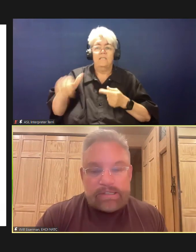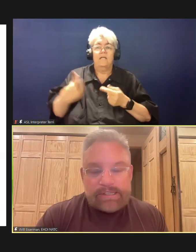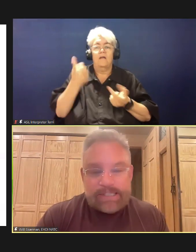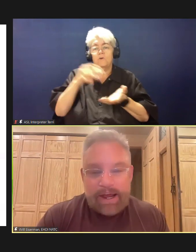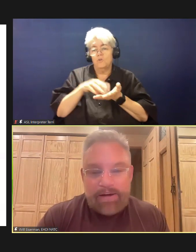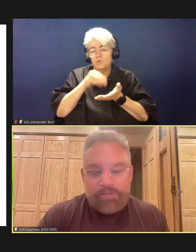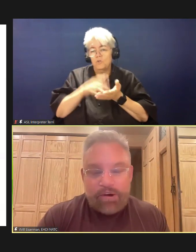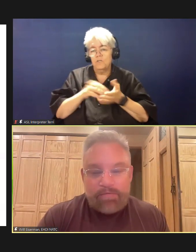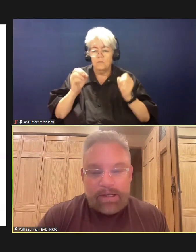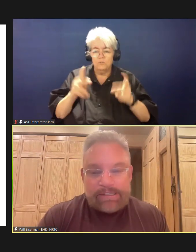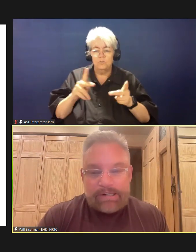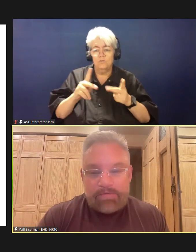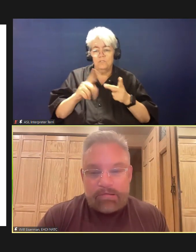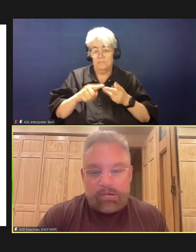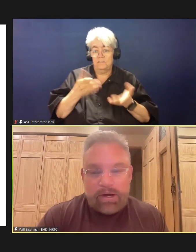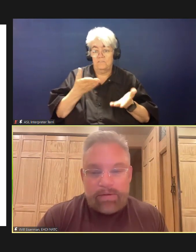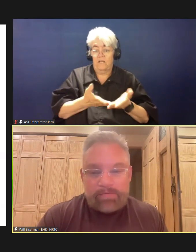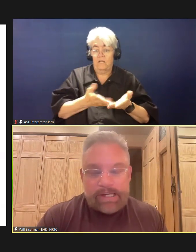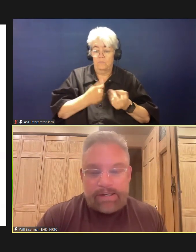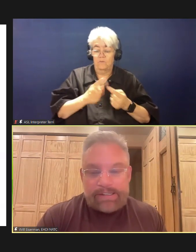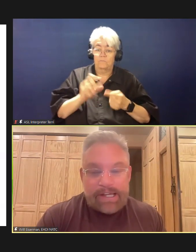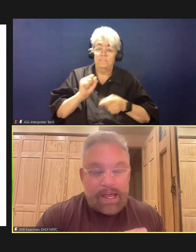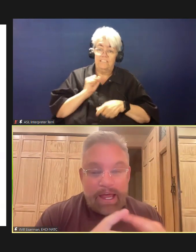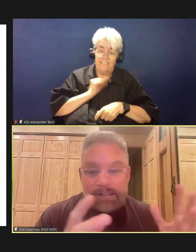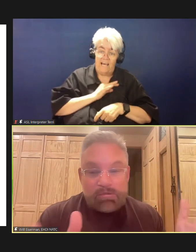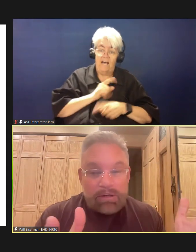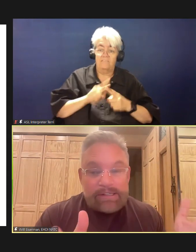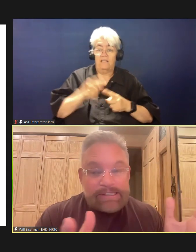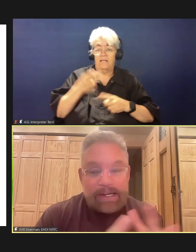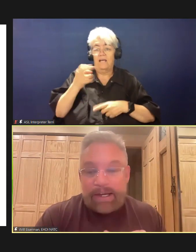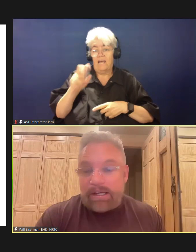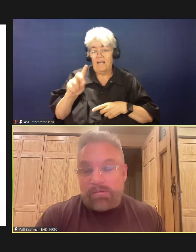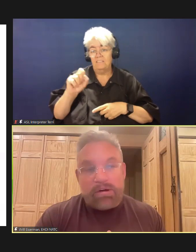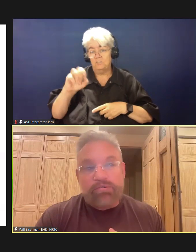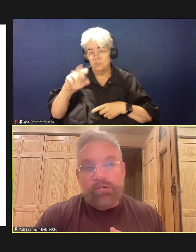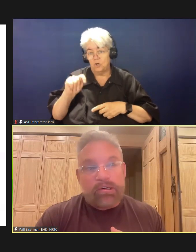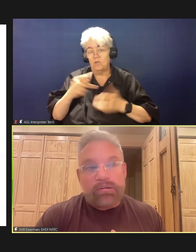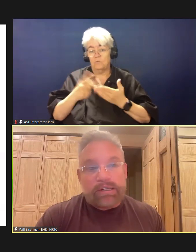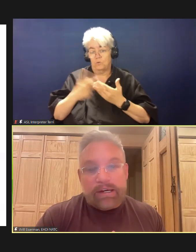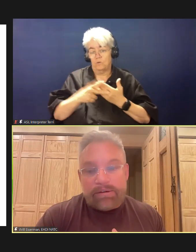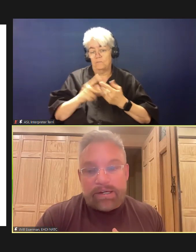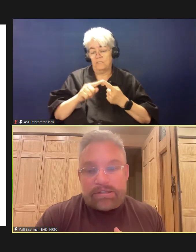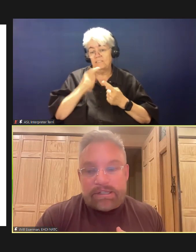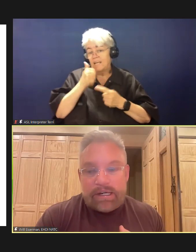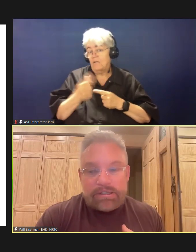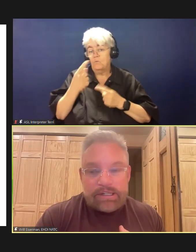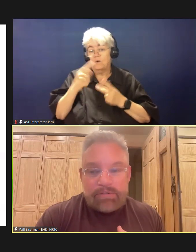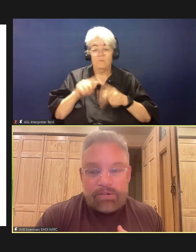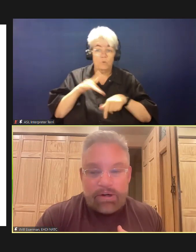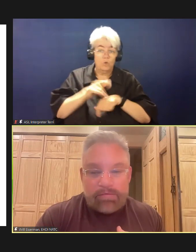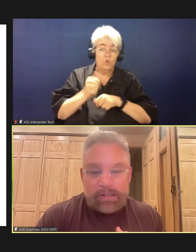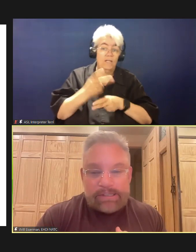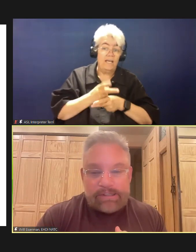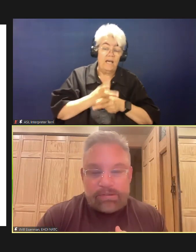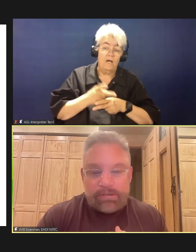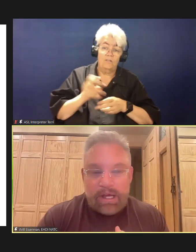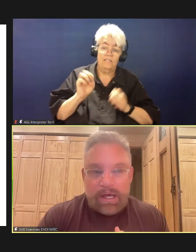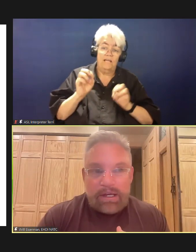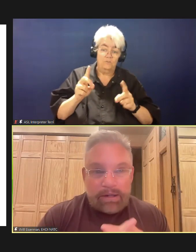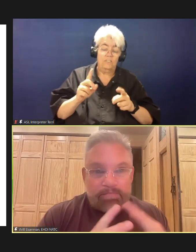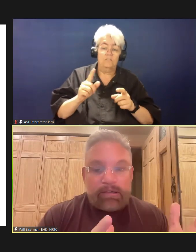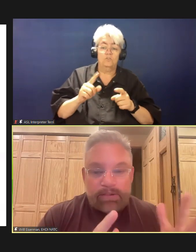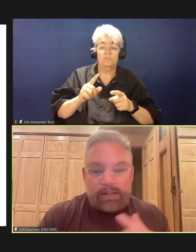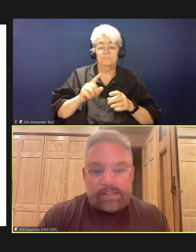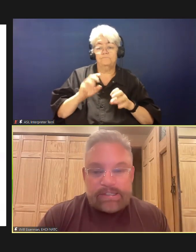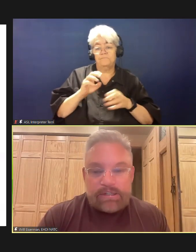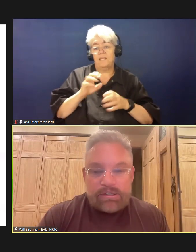available to staff from Head Start programs as well as to anyone from early care and education environments who